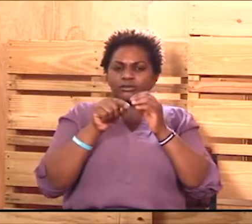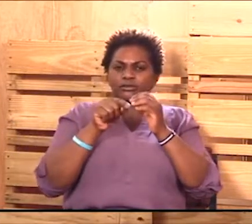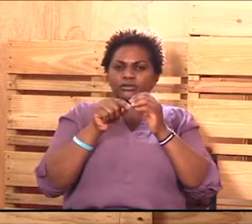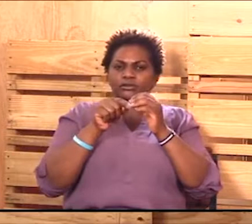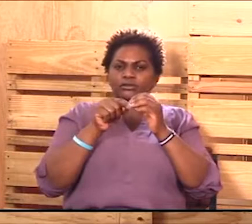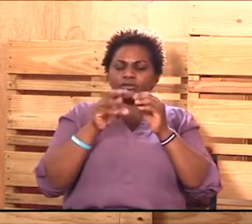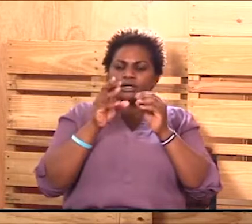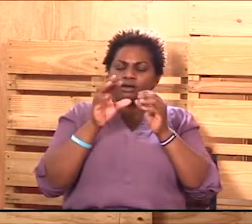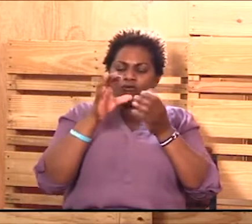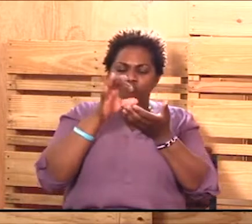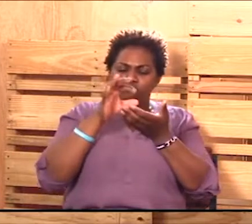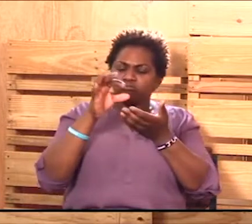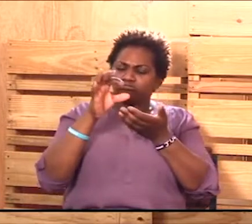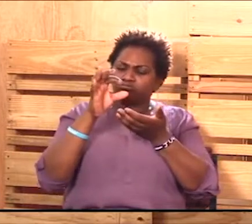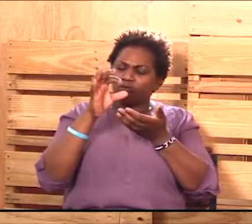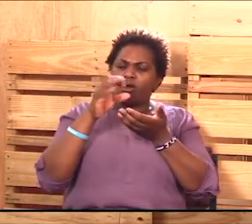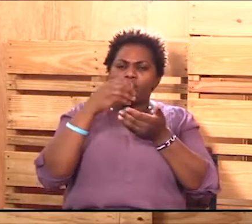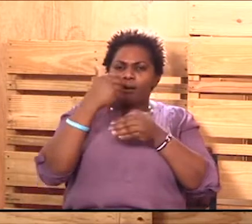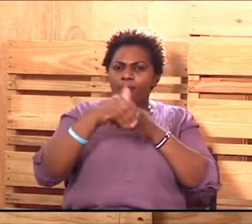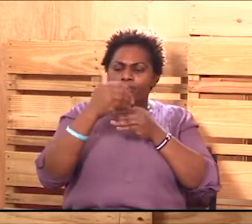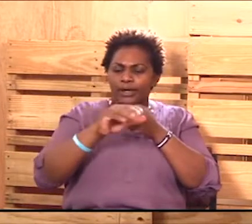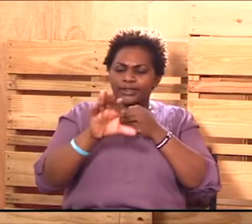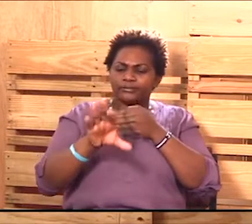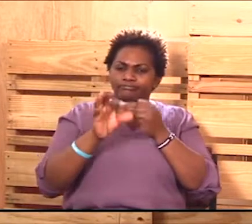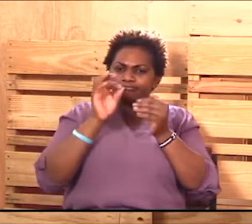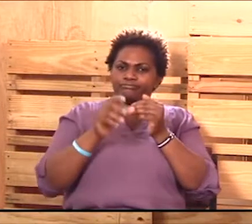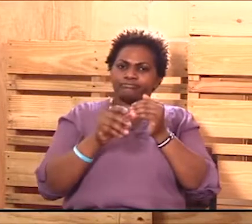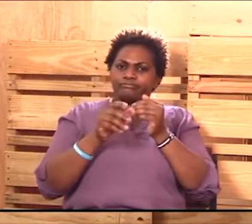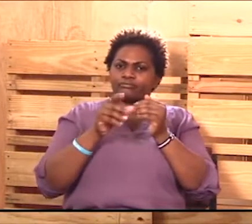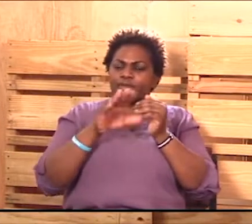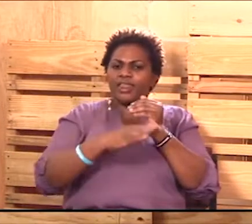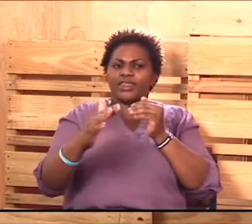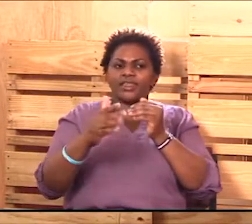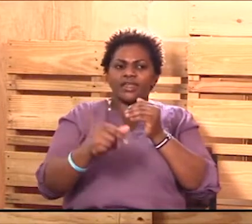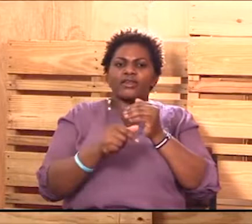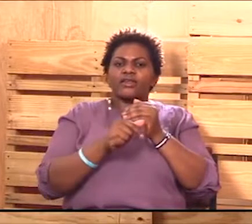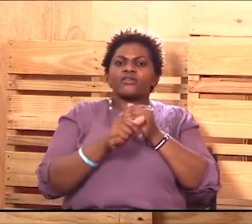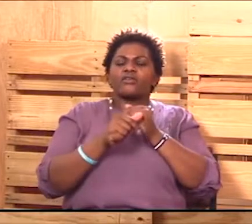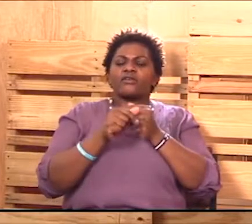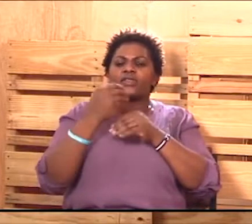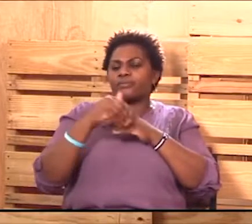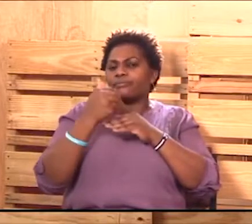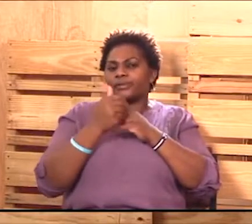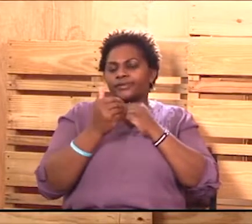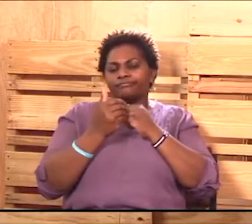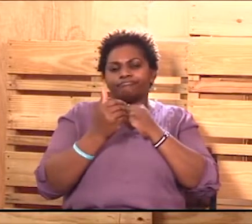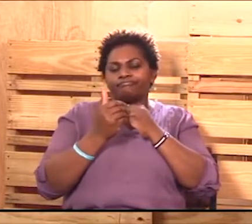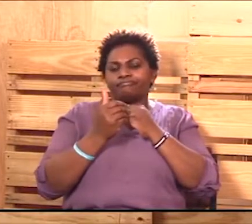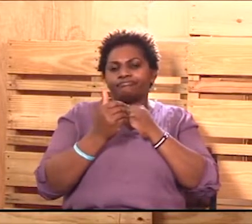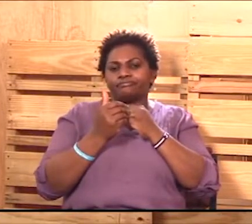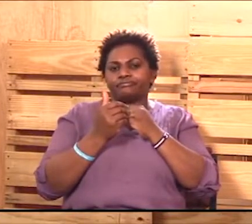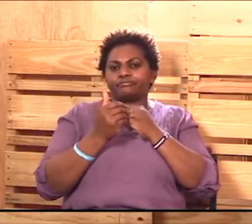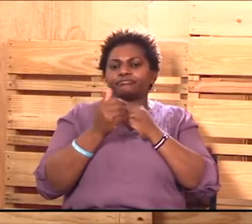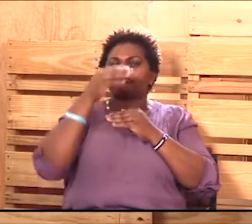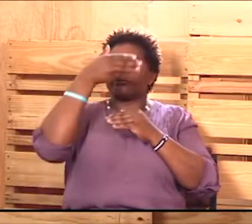thin flakes like frost on the ground appeared on the desert floor. And this is the bread. And